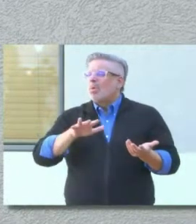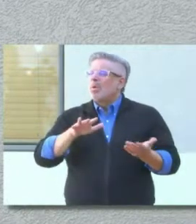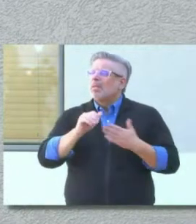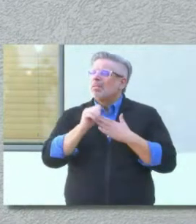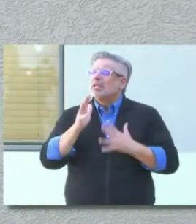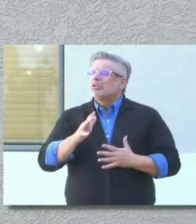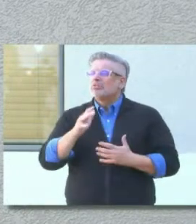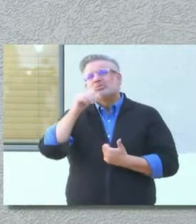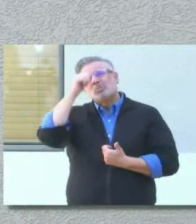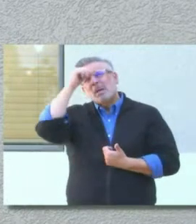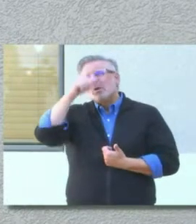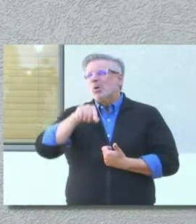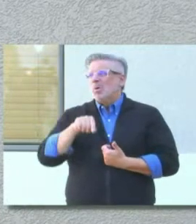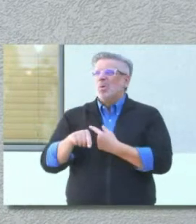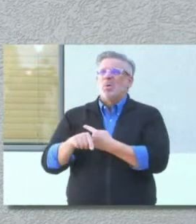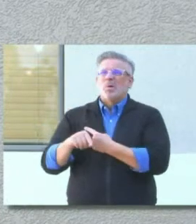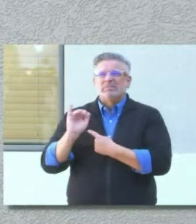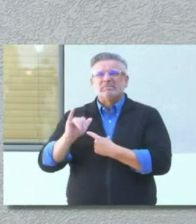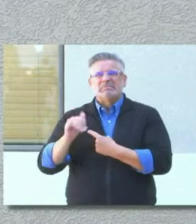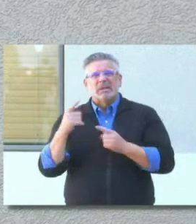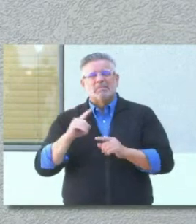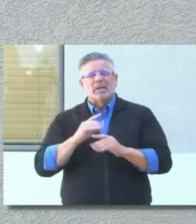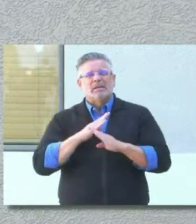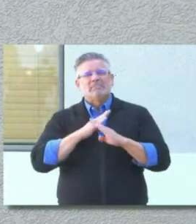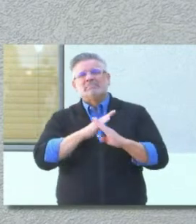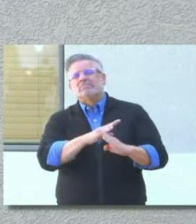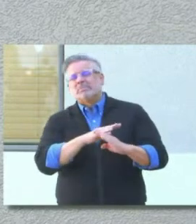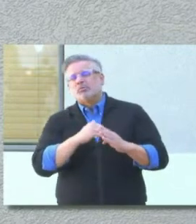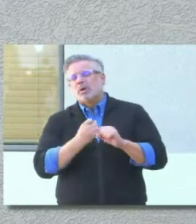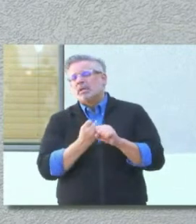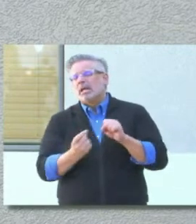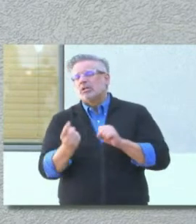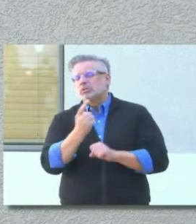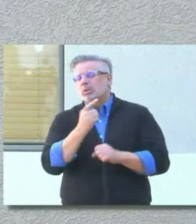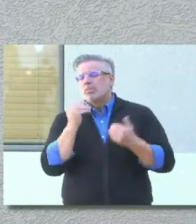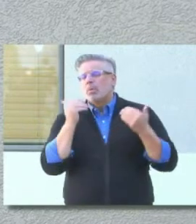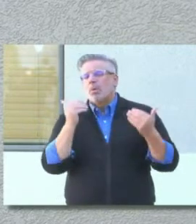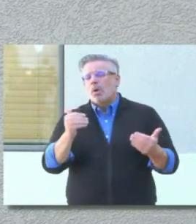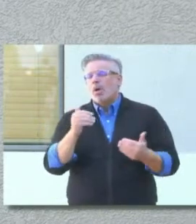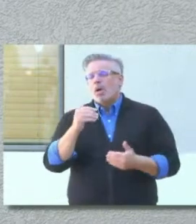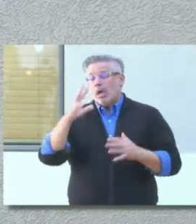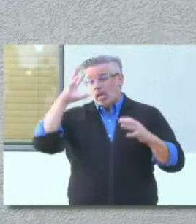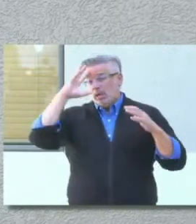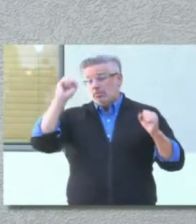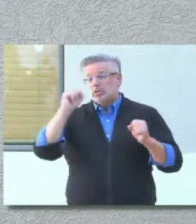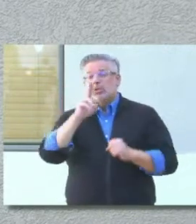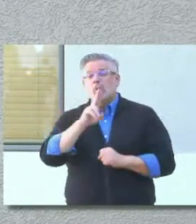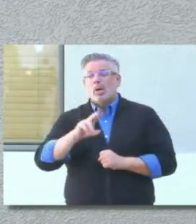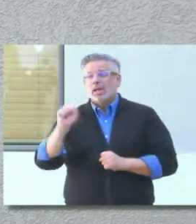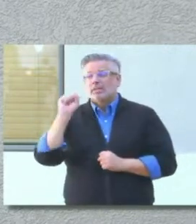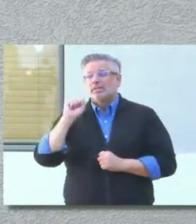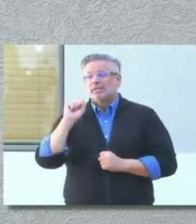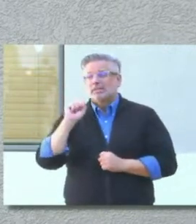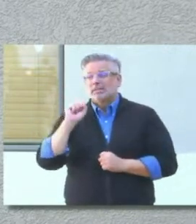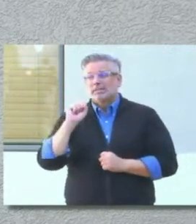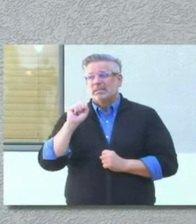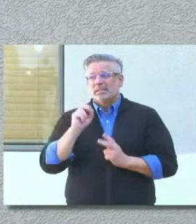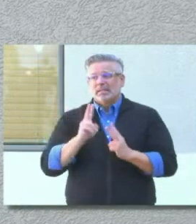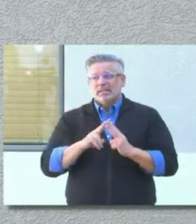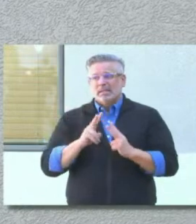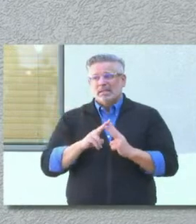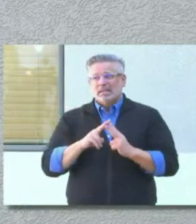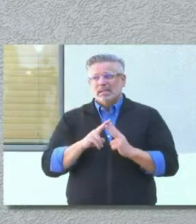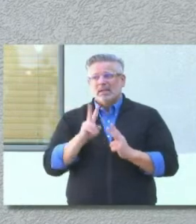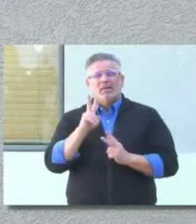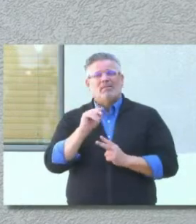and want to keep people protected and safe next year. And so they're moving forward as the President of the United States on either